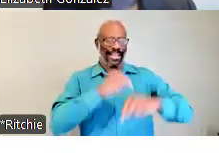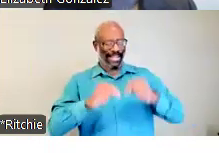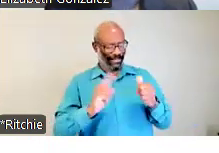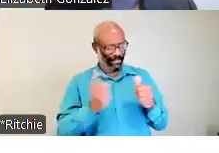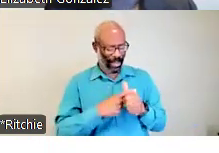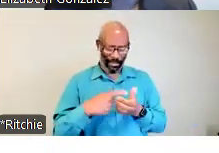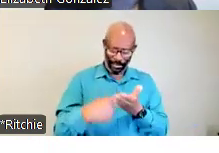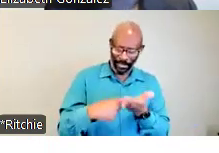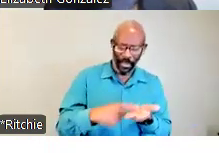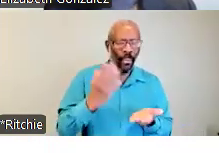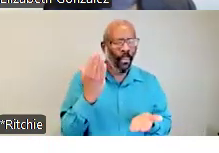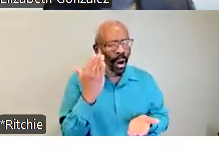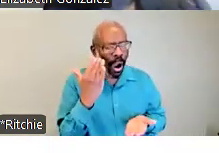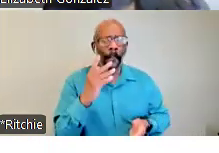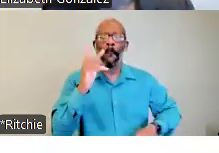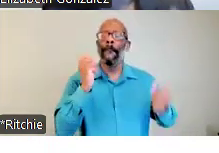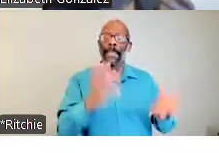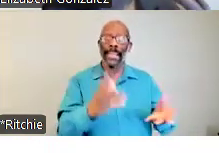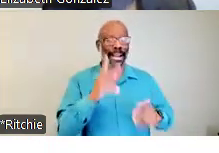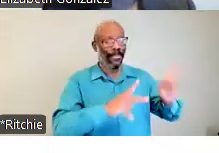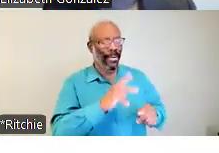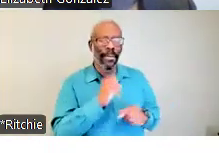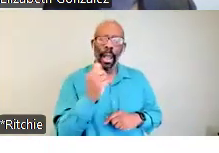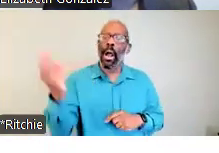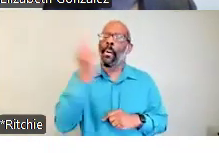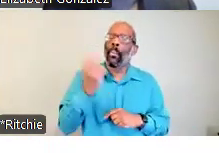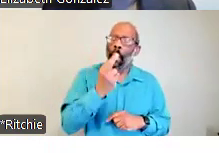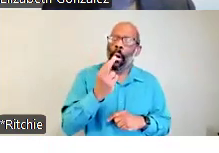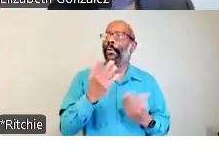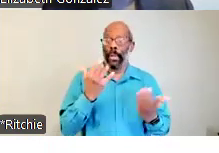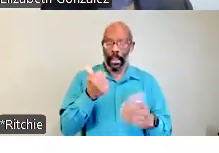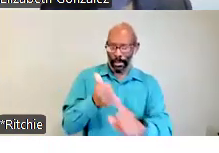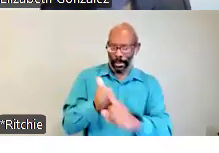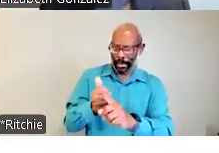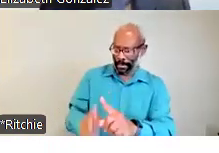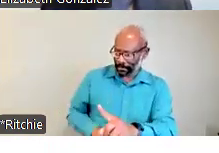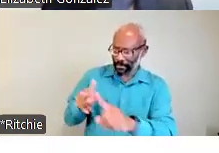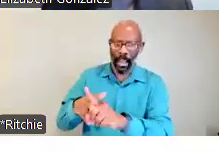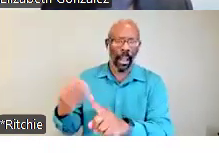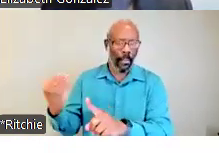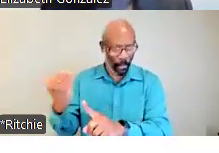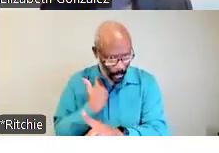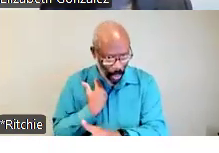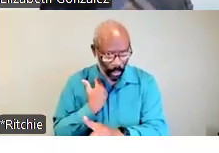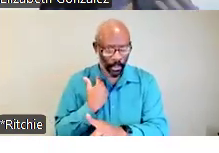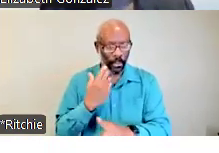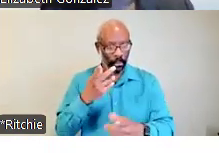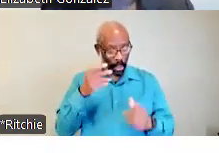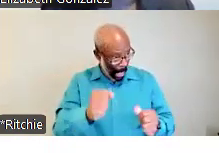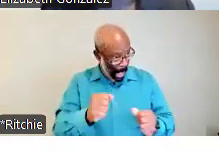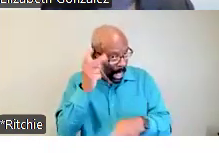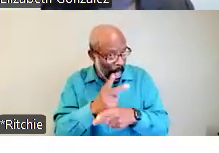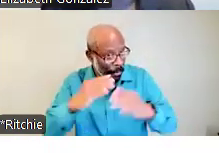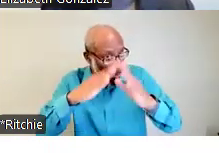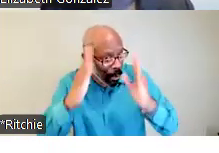a bankruptcy, if you want to keep your home or the land, you